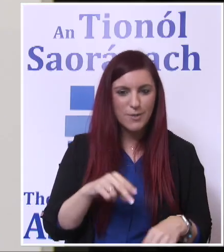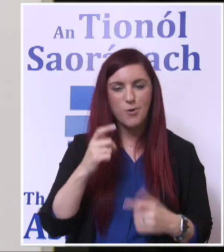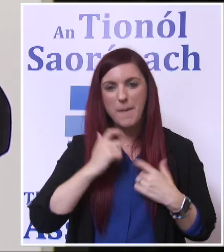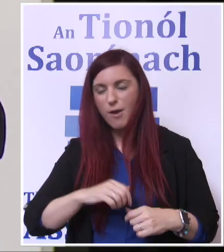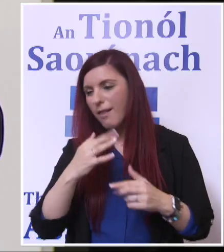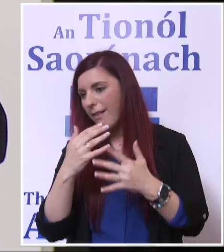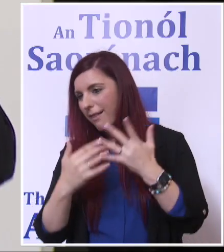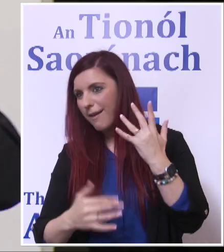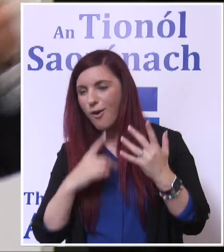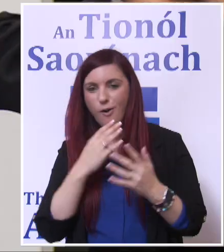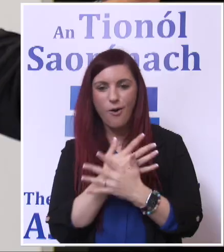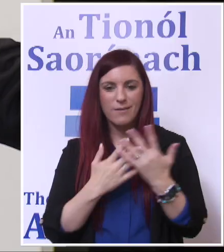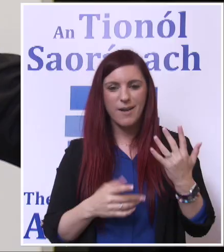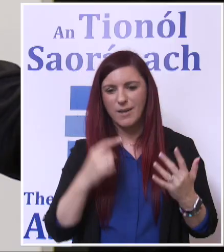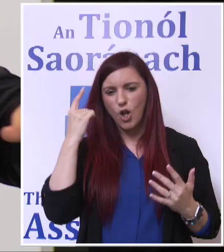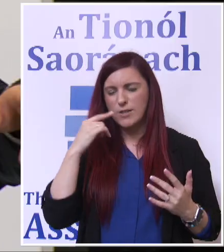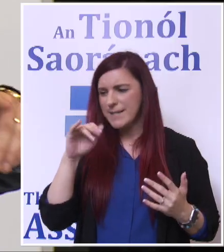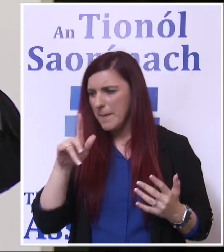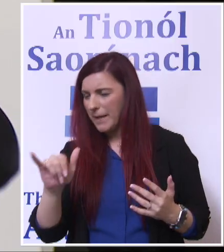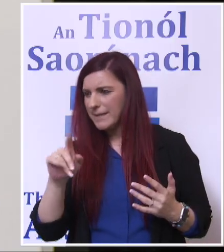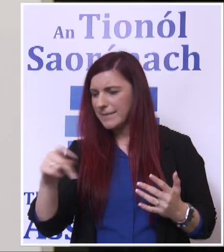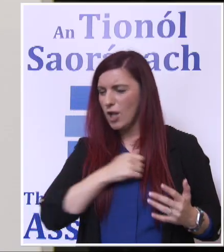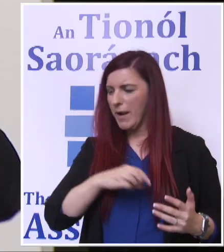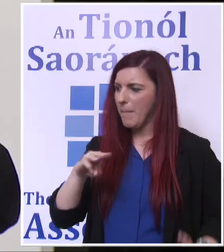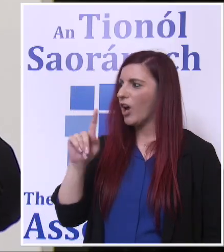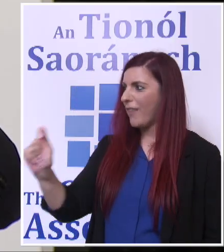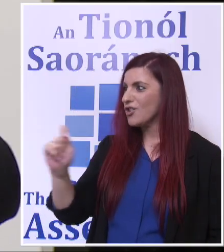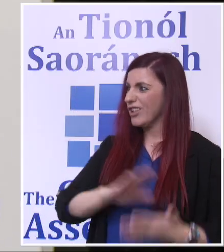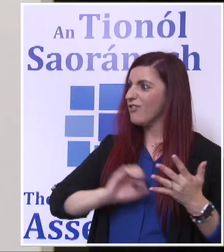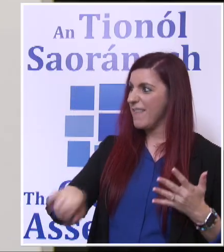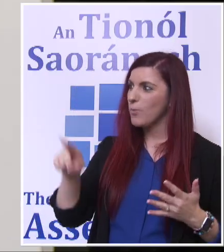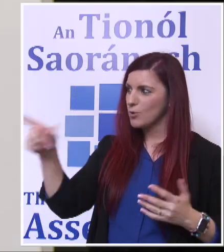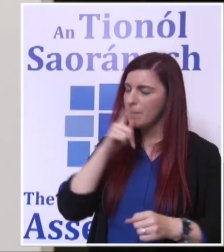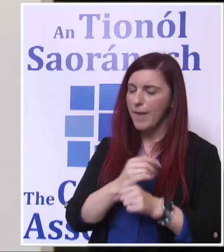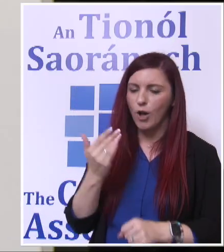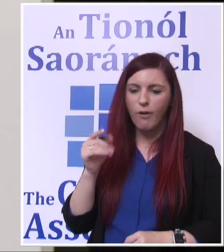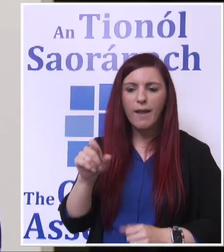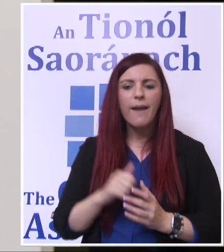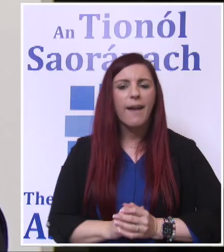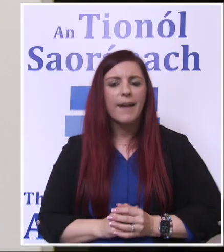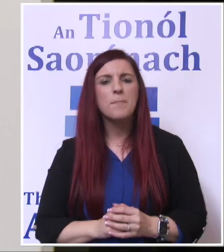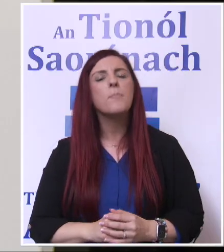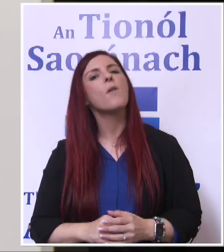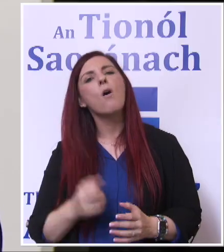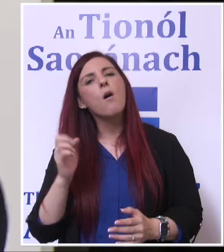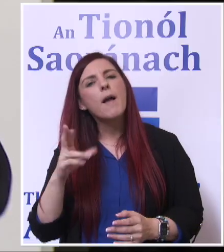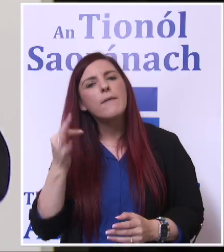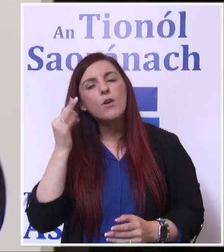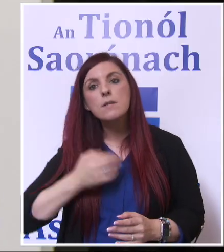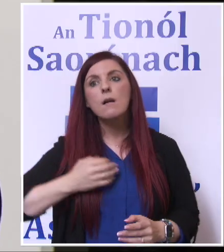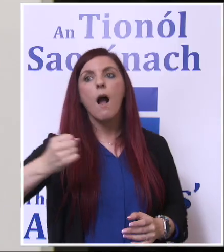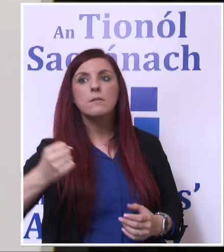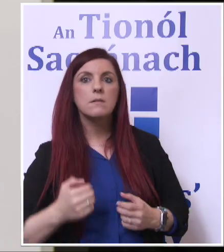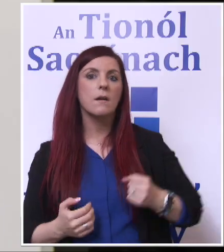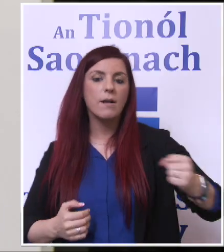London Council anymore, the London Assembly. Sorry, Maggie Thatcher got rid of that one. Yeah, we spoke about that earlier as well. And then if they're seconded, how do you make